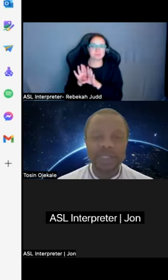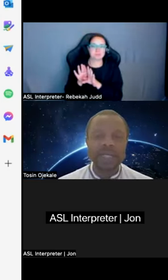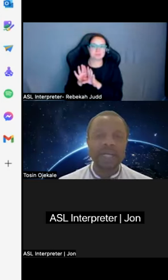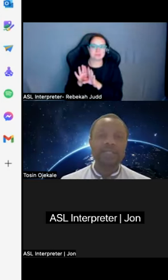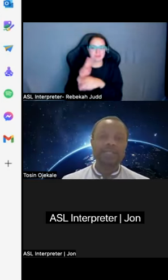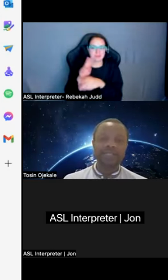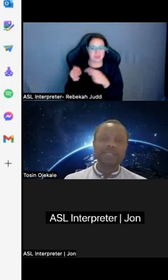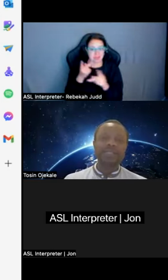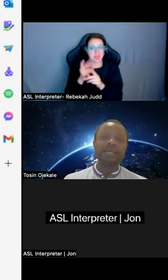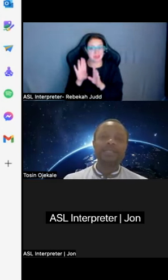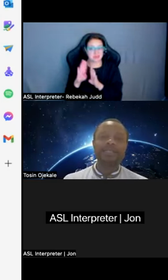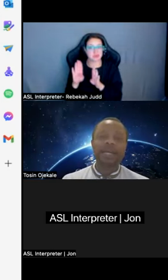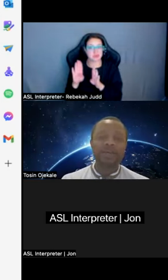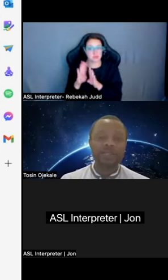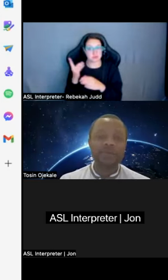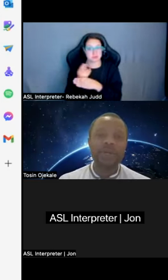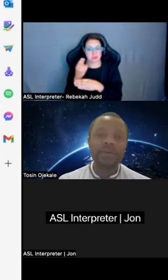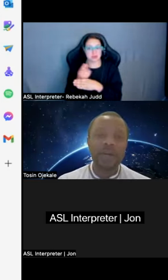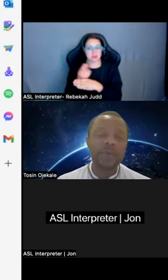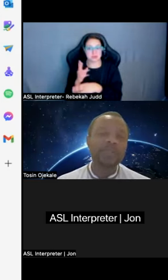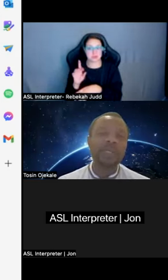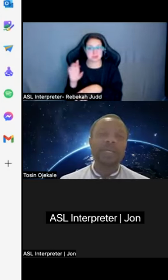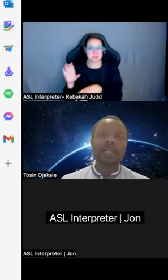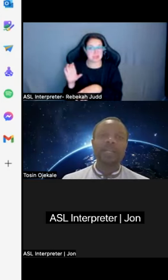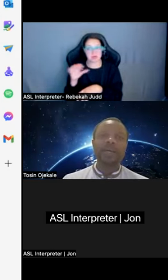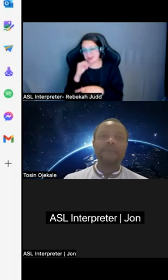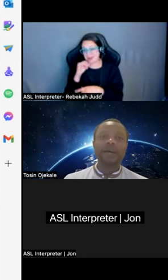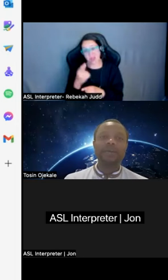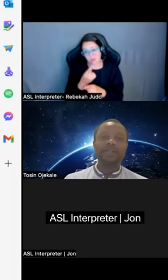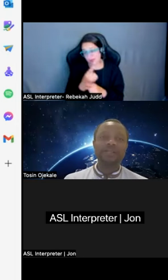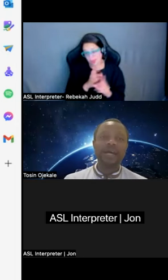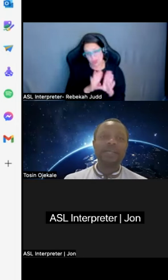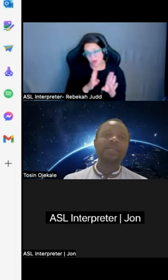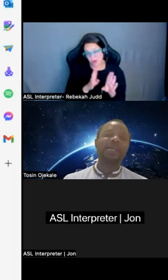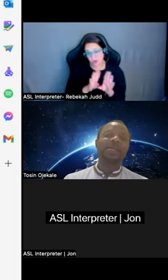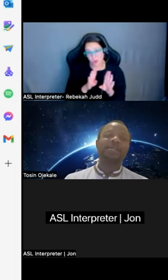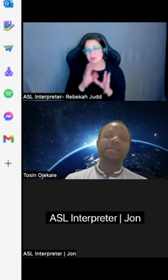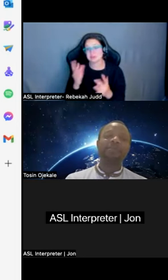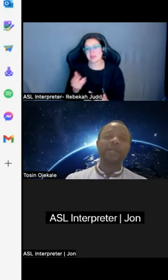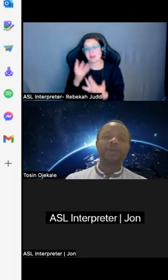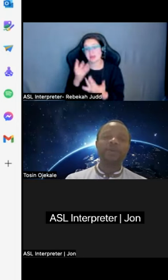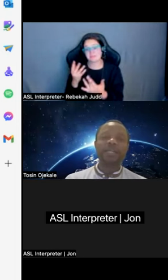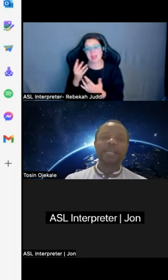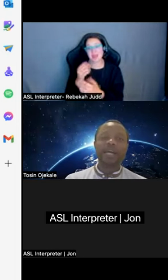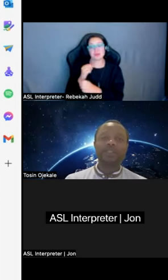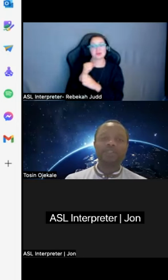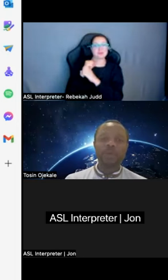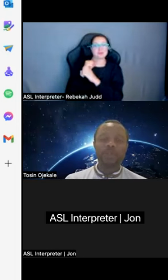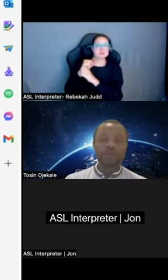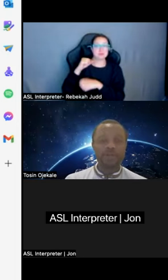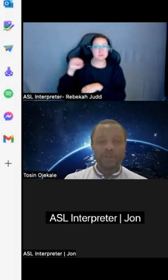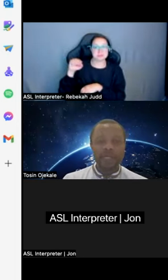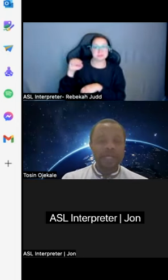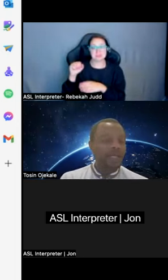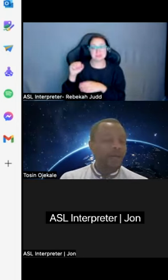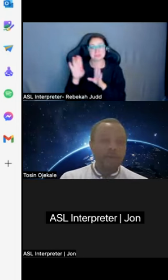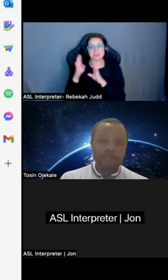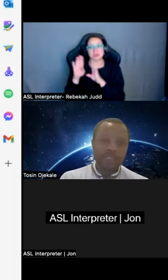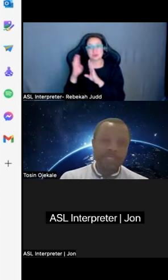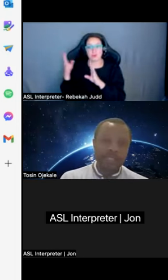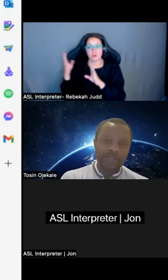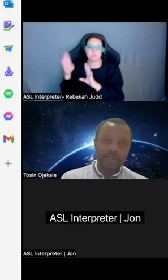used, data centers, they are not the regular ones. They are fire resistant. They make sure that they are shut,